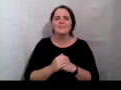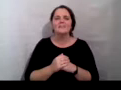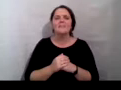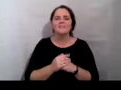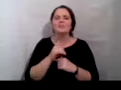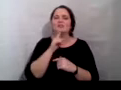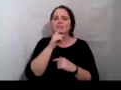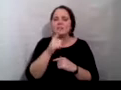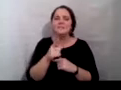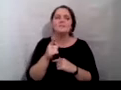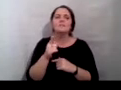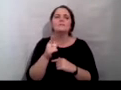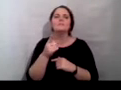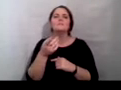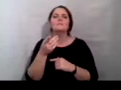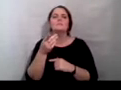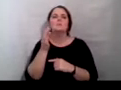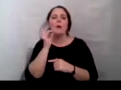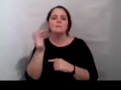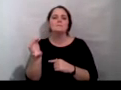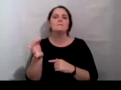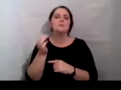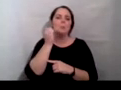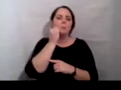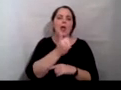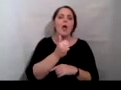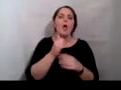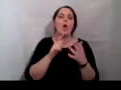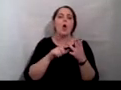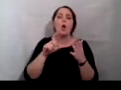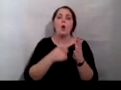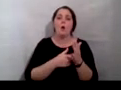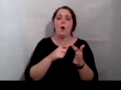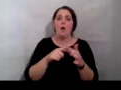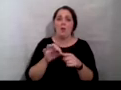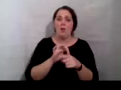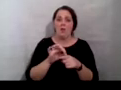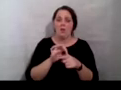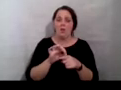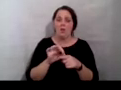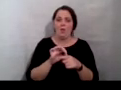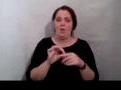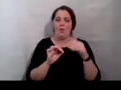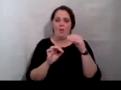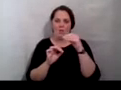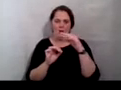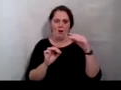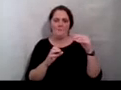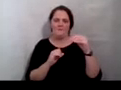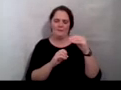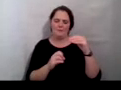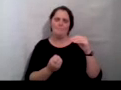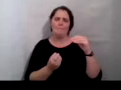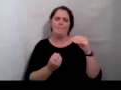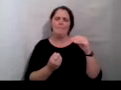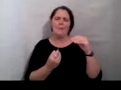the brown and white and red ochres, sometimes yellow ochres, sometimes black, charcoal, etc. The way that it helps